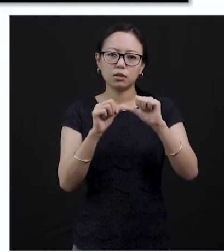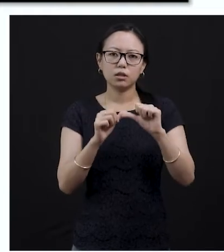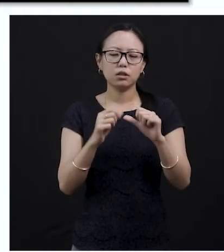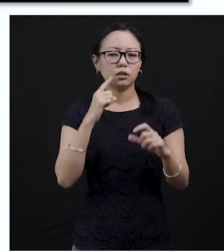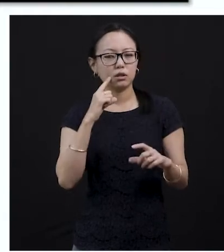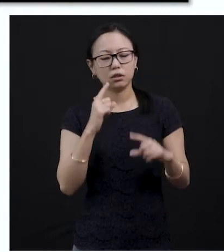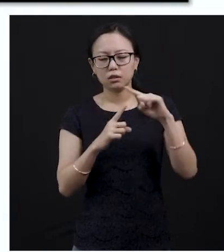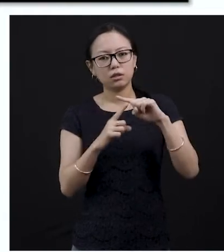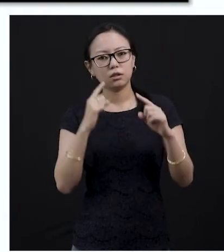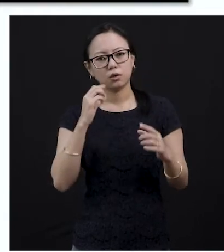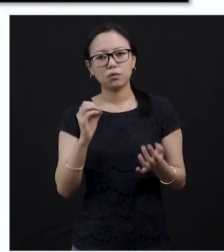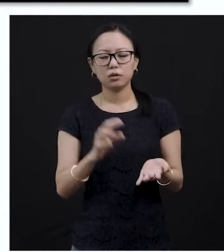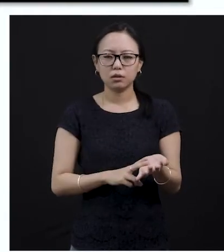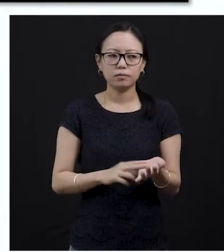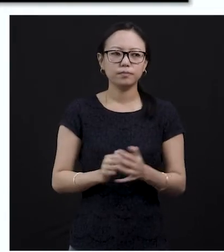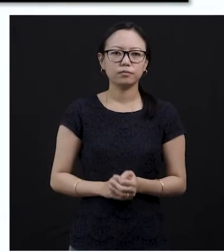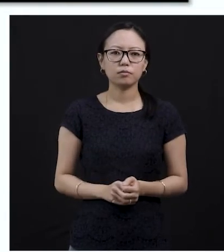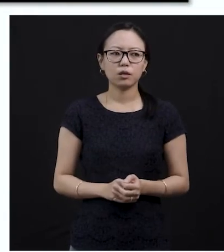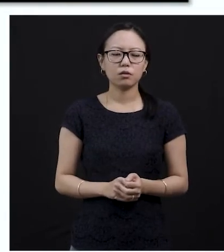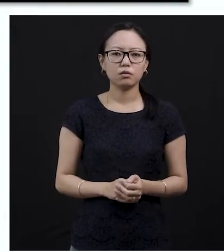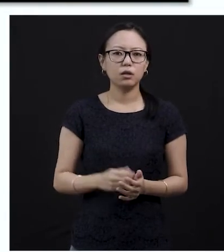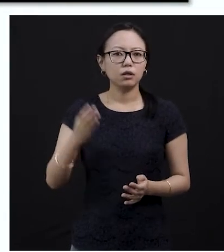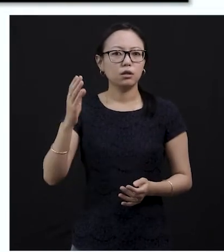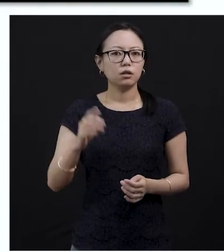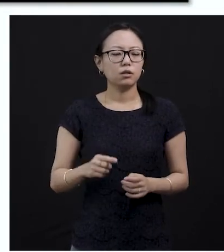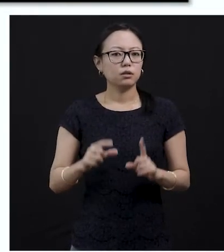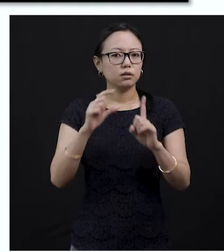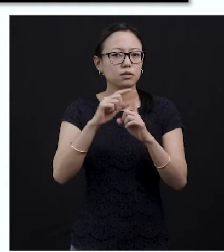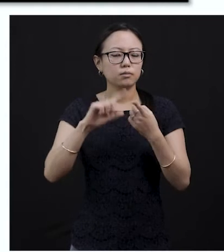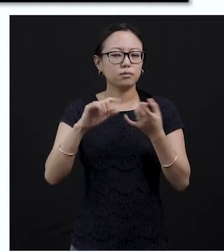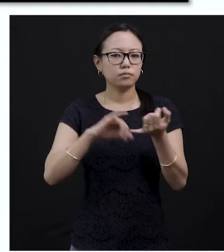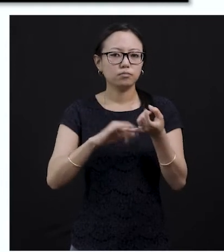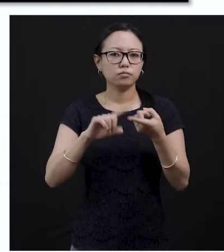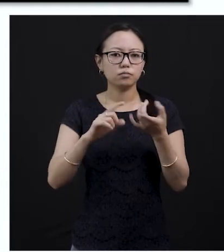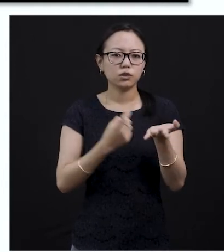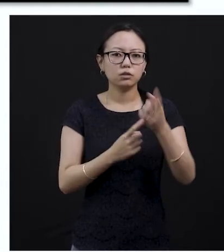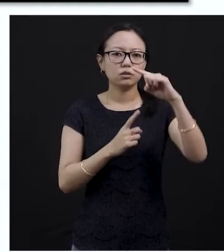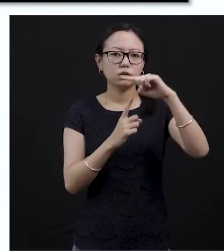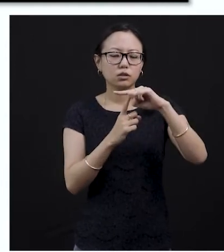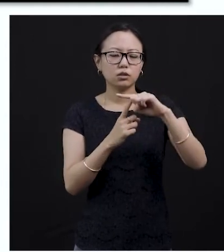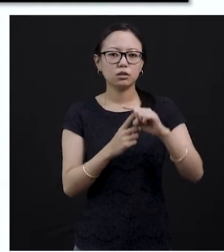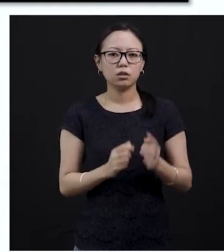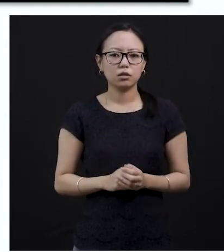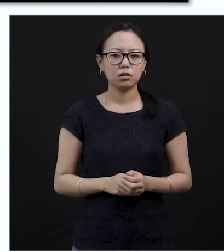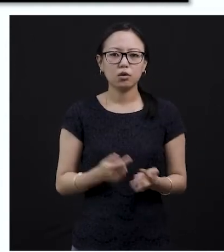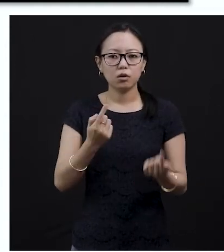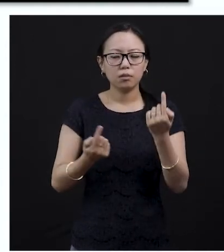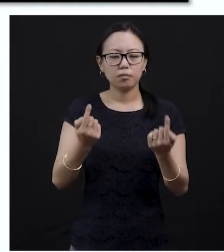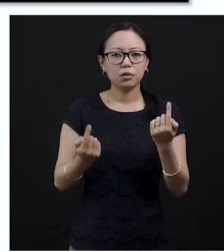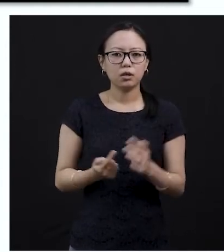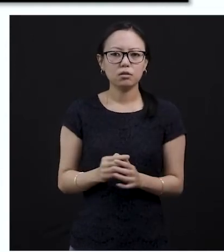thorns. See, you can see the thorns. Yes, cactus, they are covered with thorns. Okay, to reduce